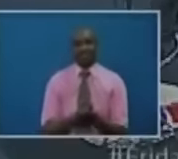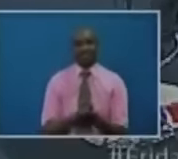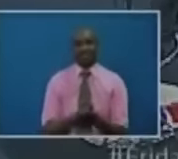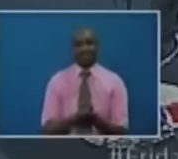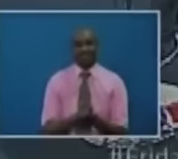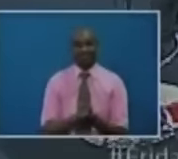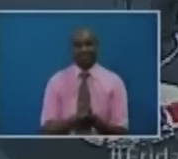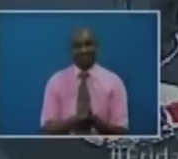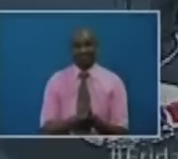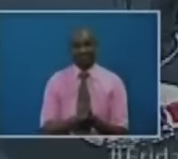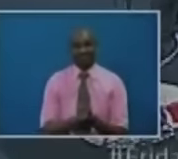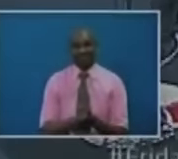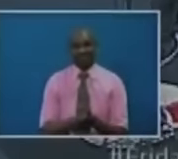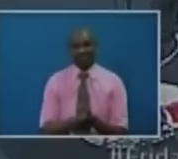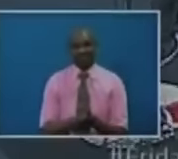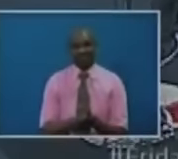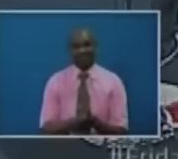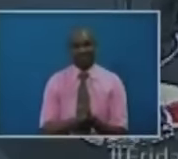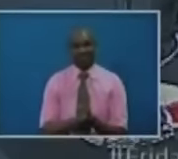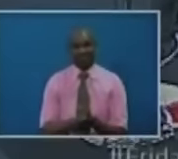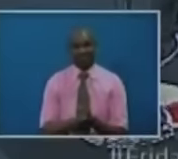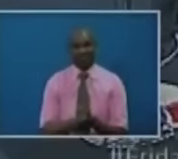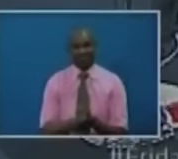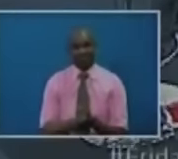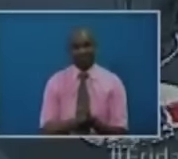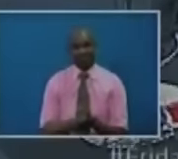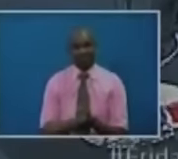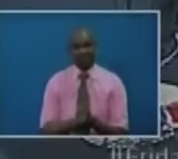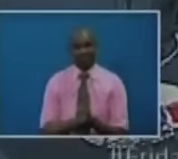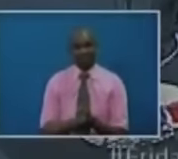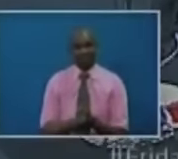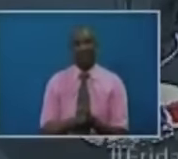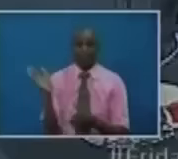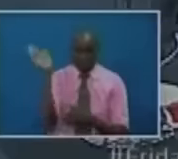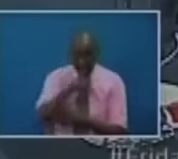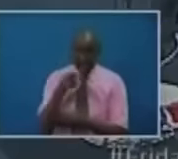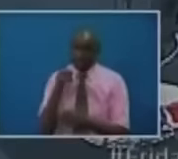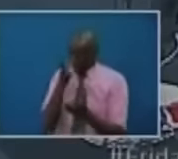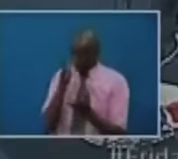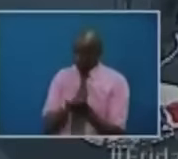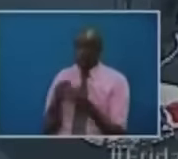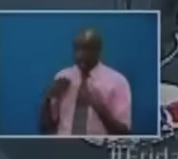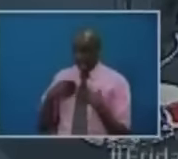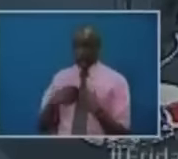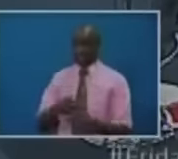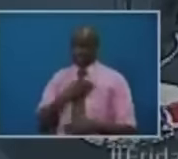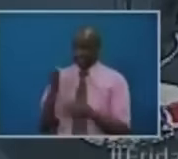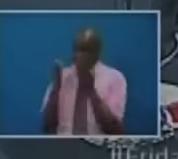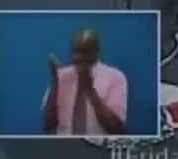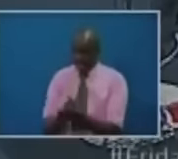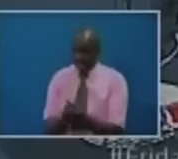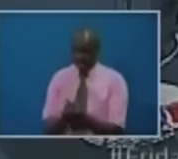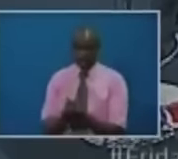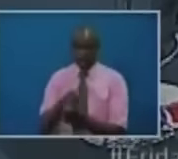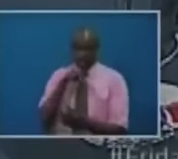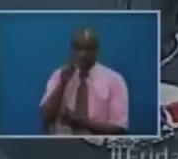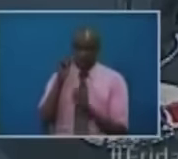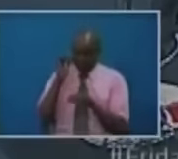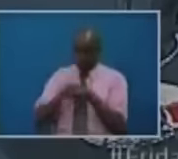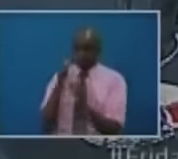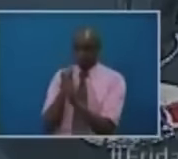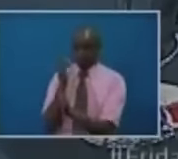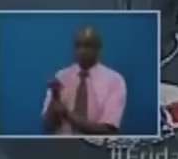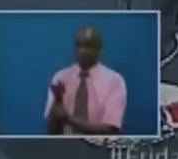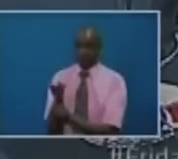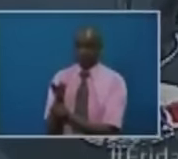So it's full of stories. Okay. All right. So we'll come back to this conversation later, but I want us to have the guest anchor. And Jogosh, I think he'll do a good job in